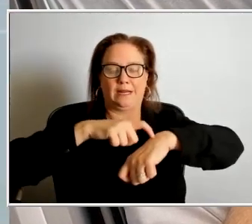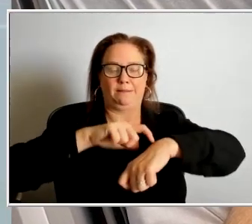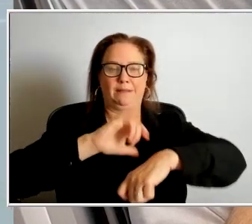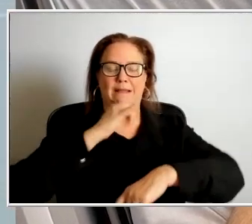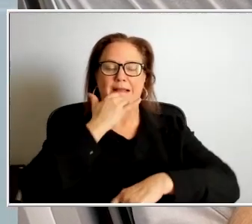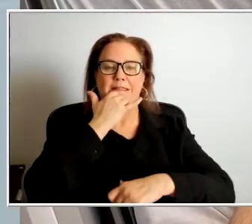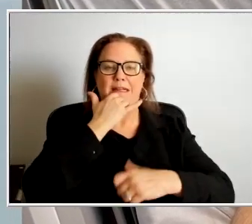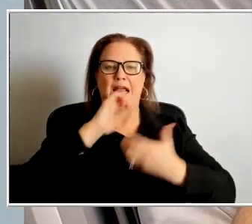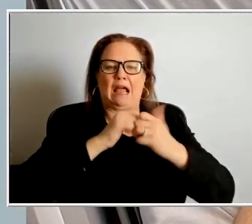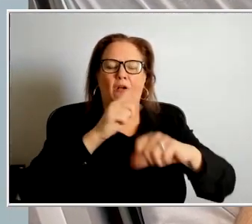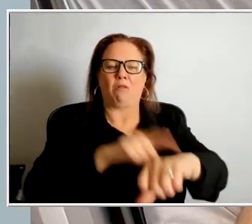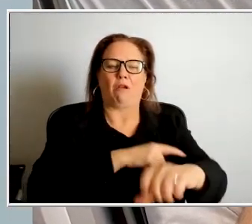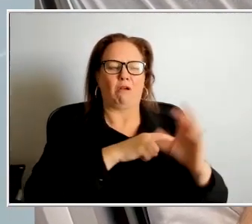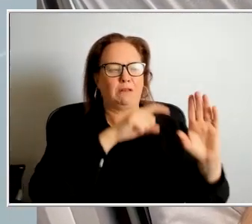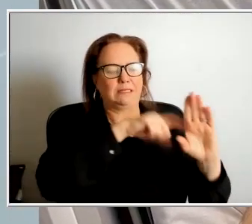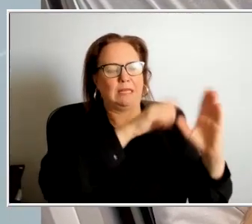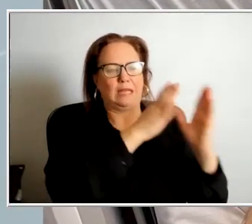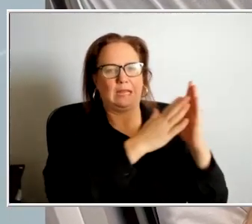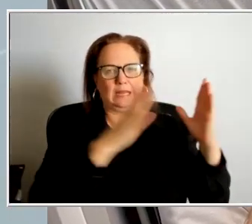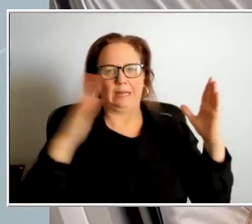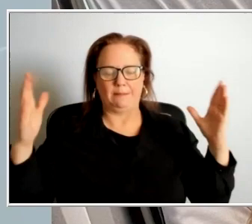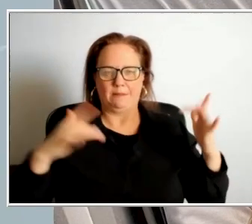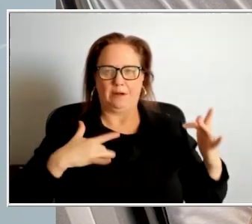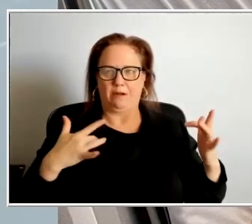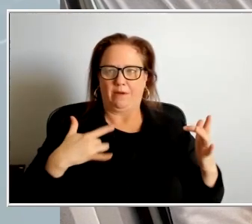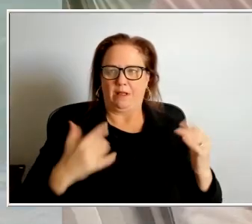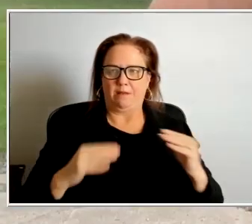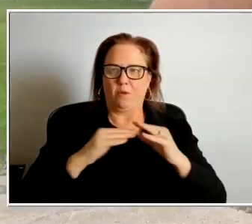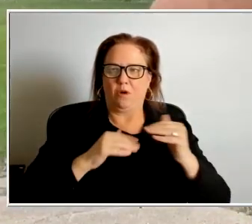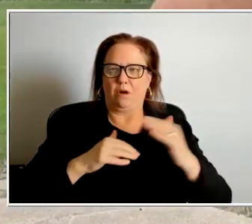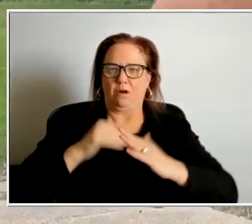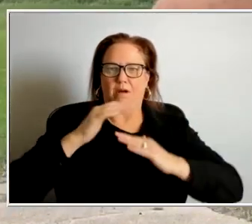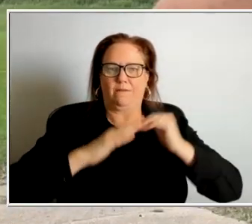how long did that take before you really started feeling more comfortable?